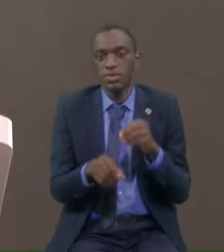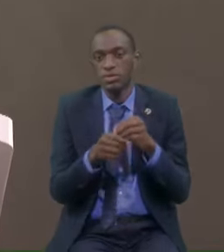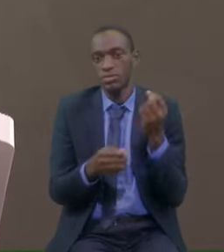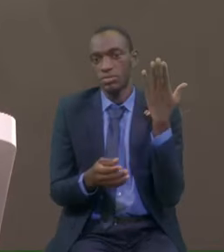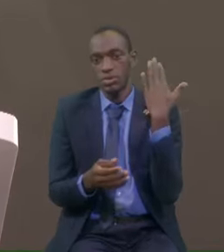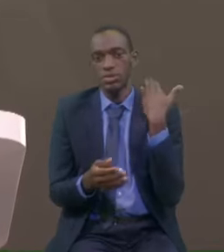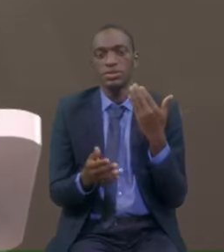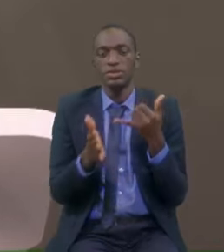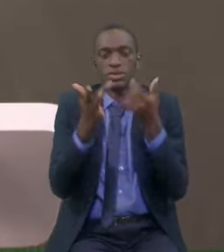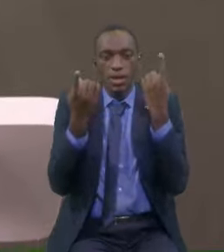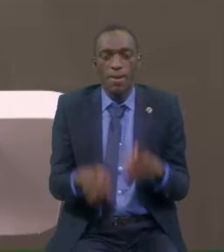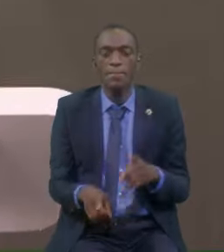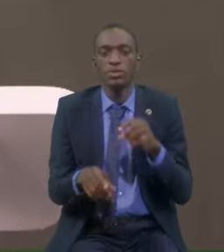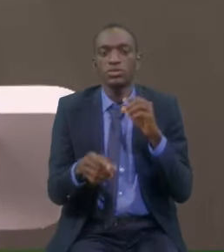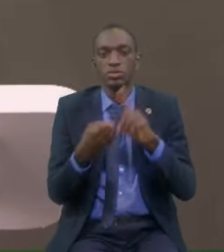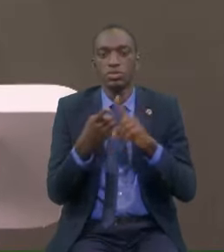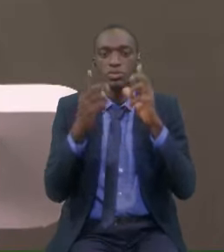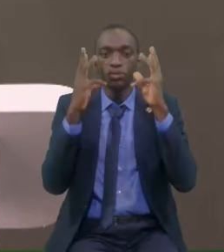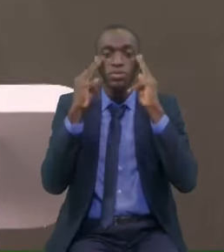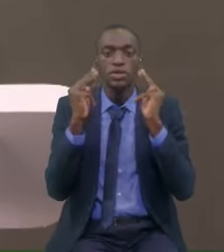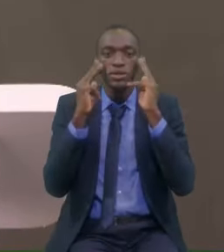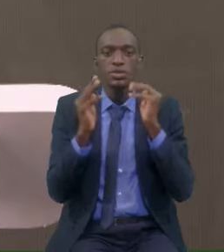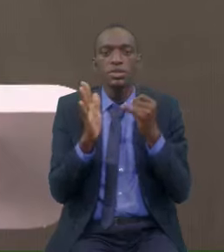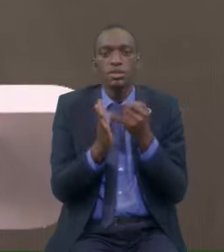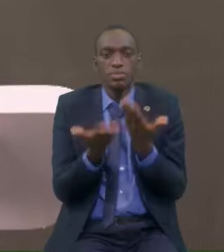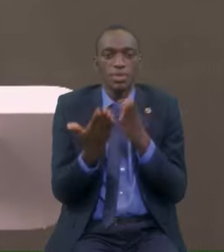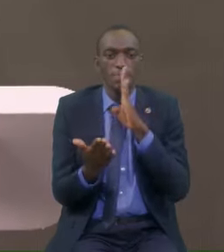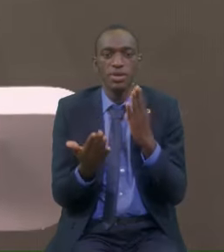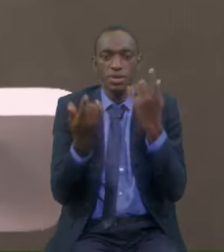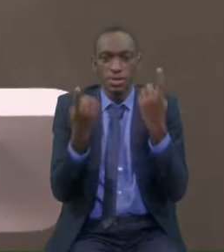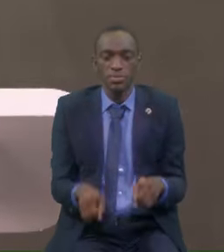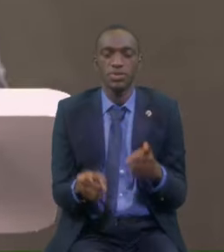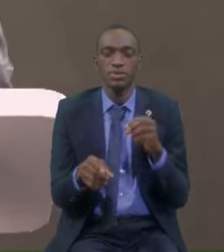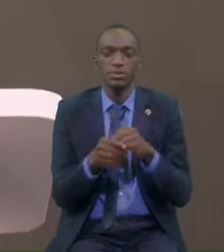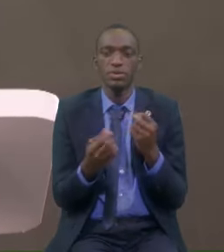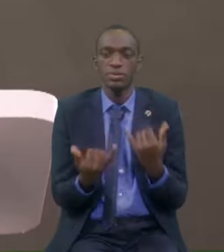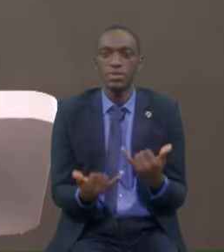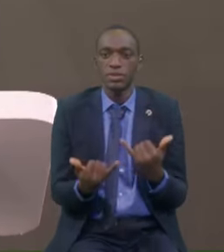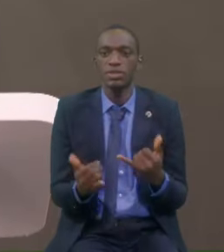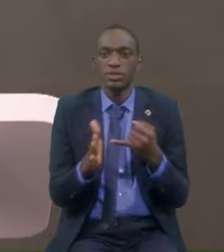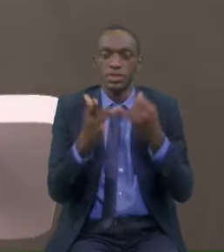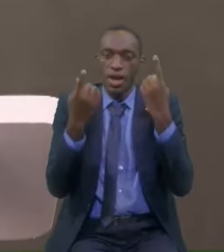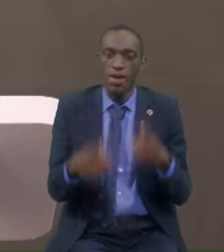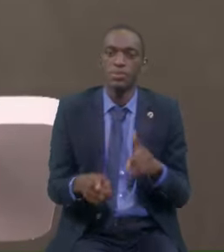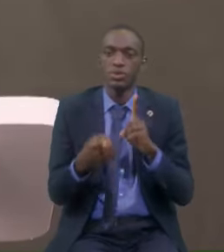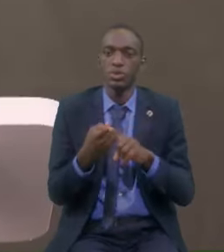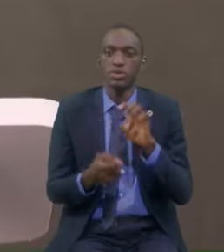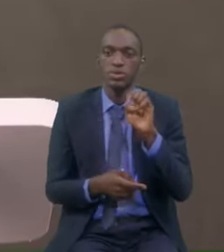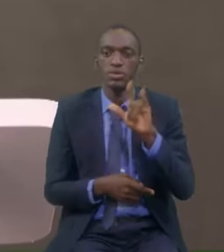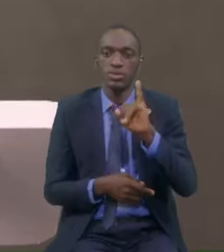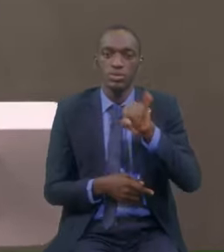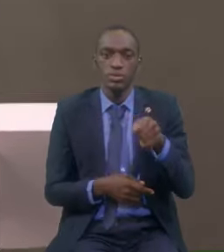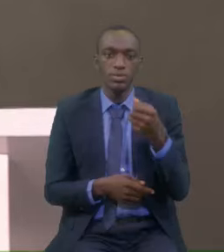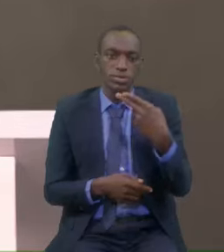be happening in the present. It happened to Elijah. It might happen, who knows, in